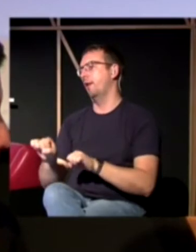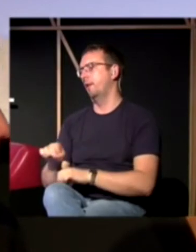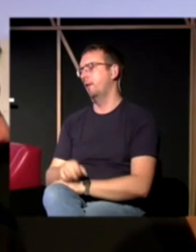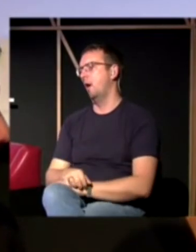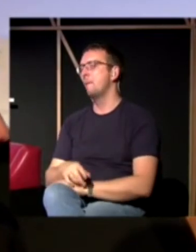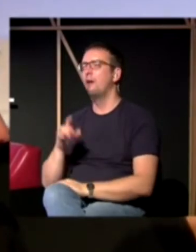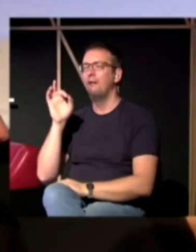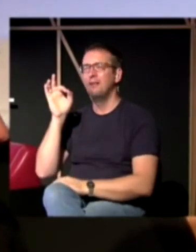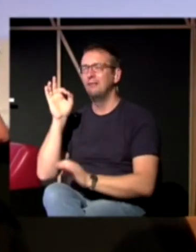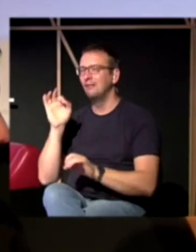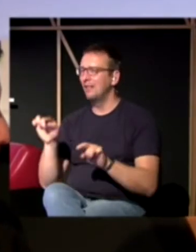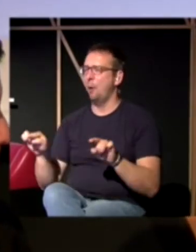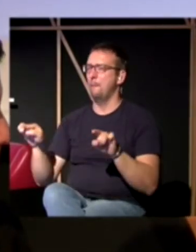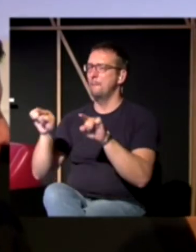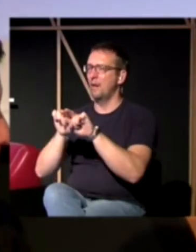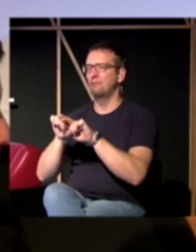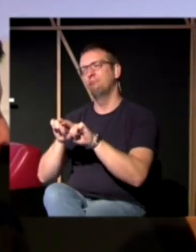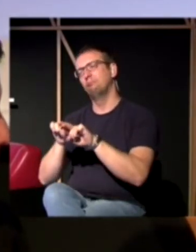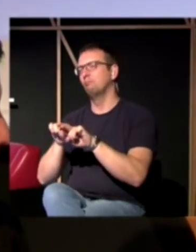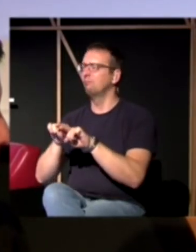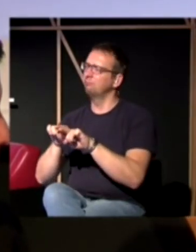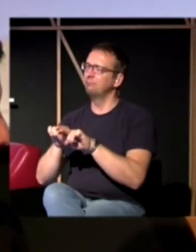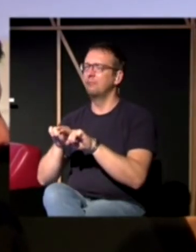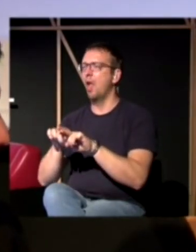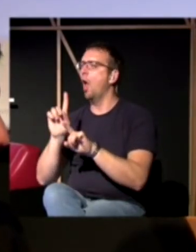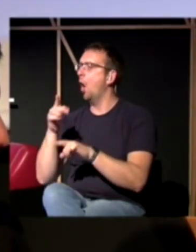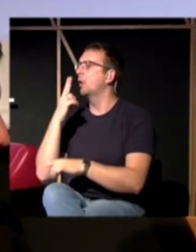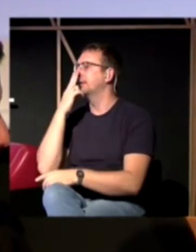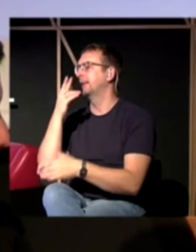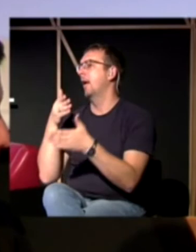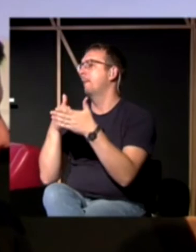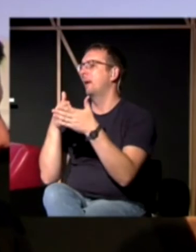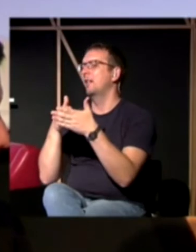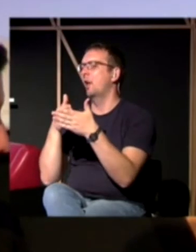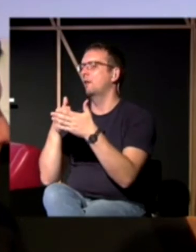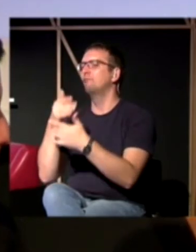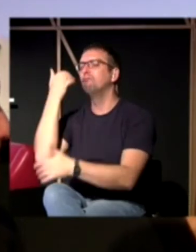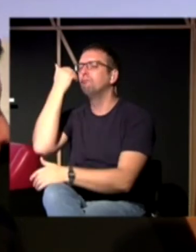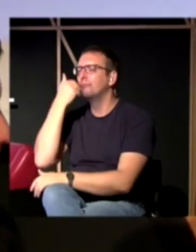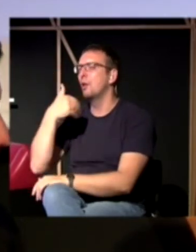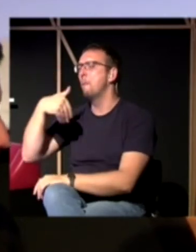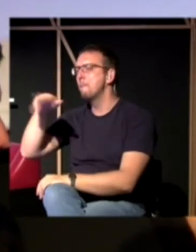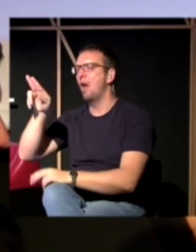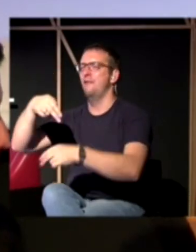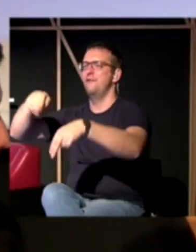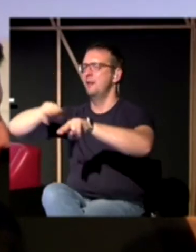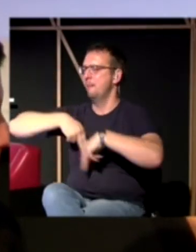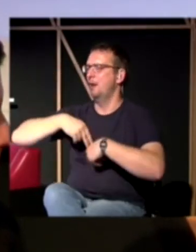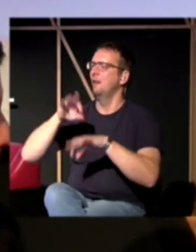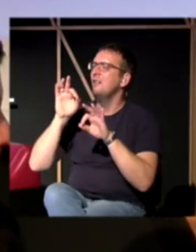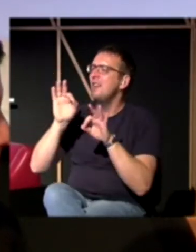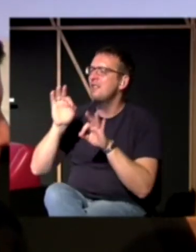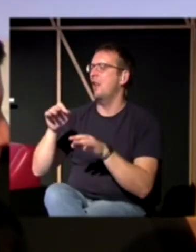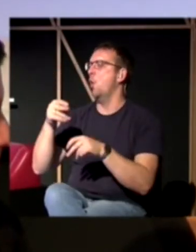requests demonstrating their sound interest to particular events, it may encourage football clubs or